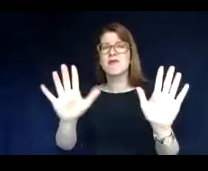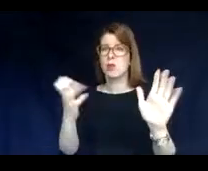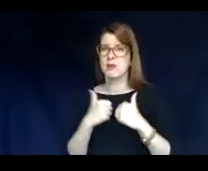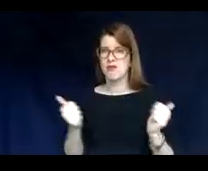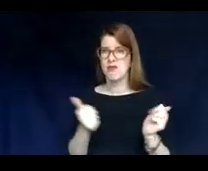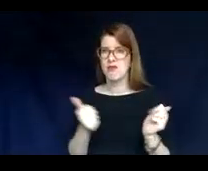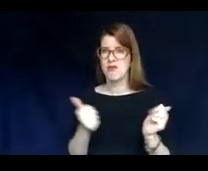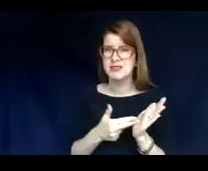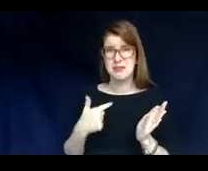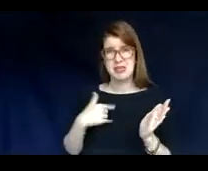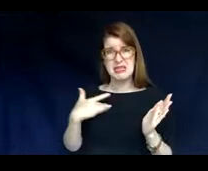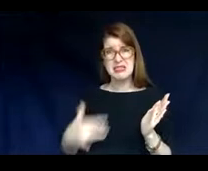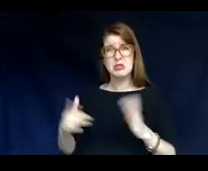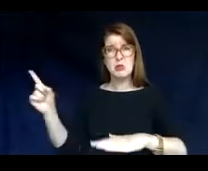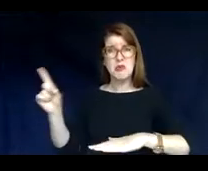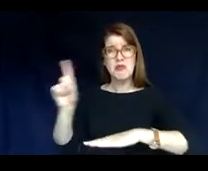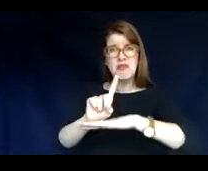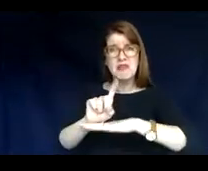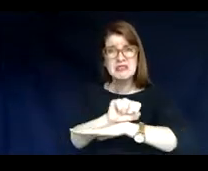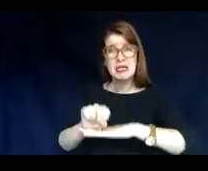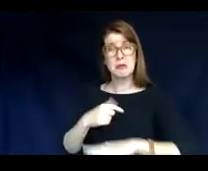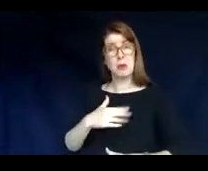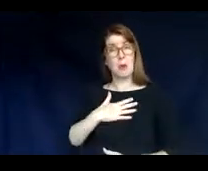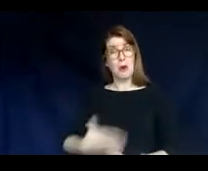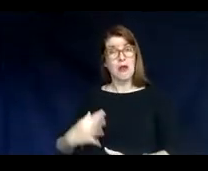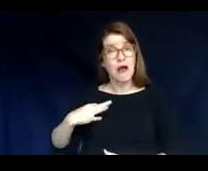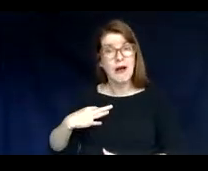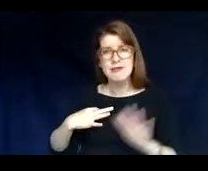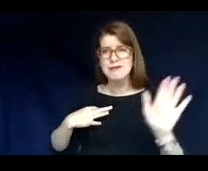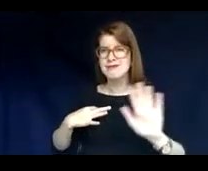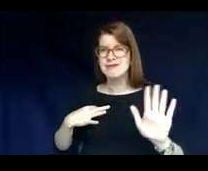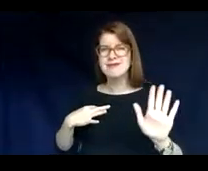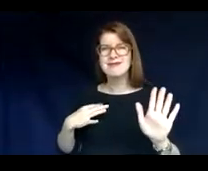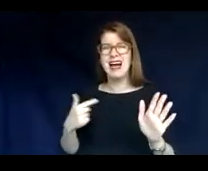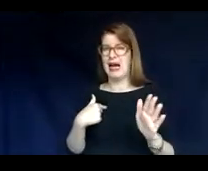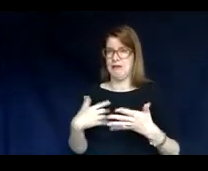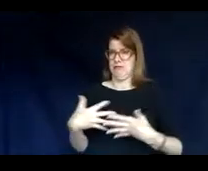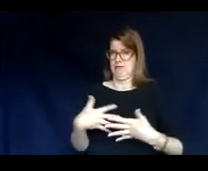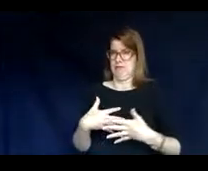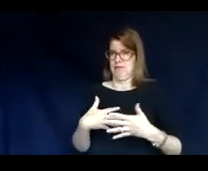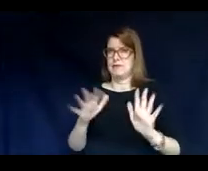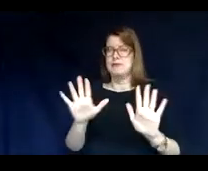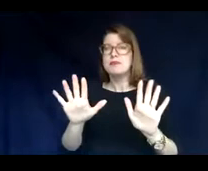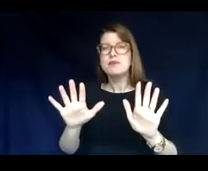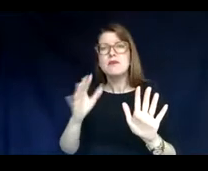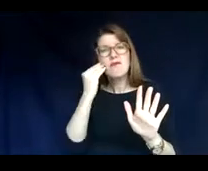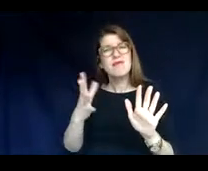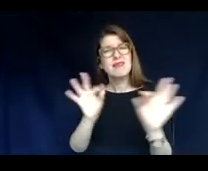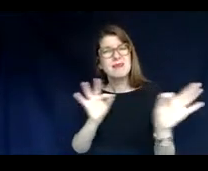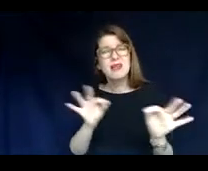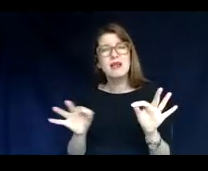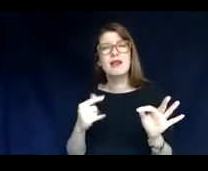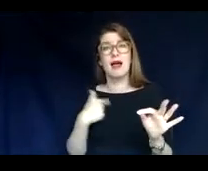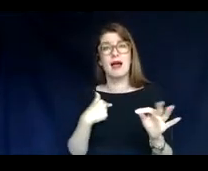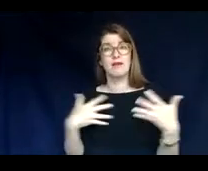don't really come on this stage willingly, so to speak. Really, I have this big fear, and let me tell you what it is. I have